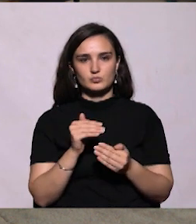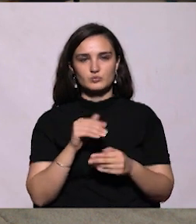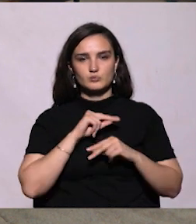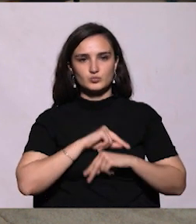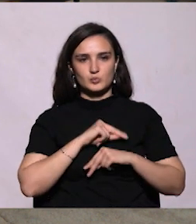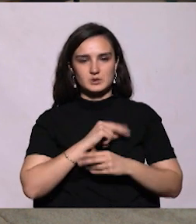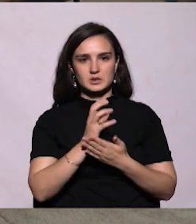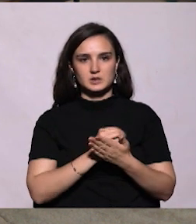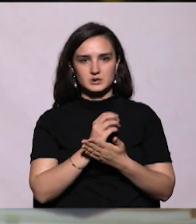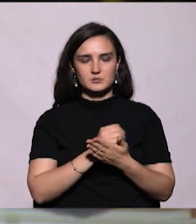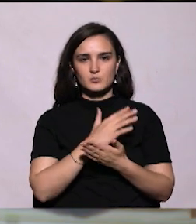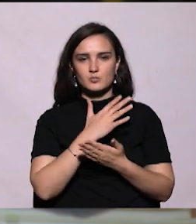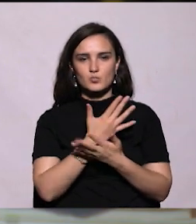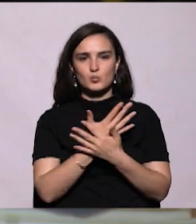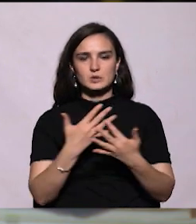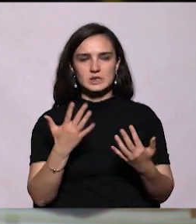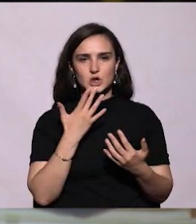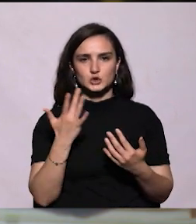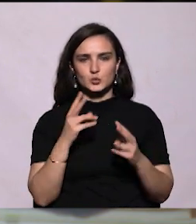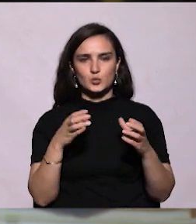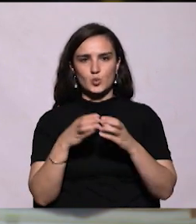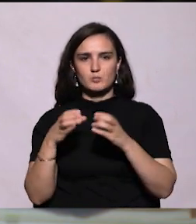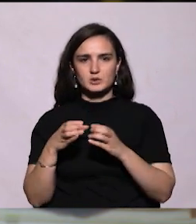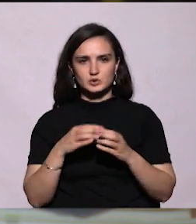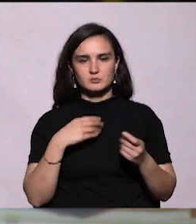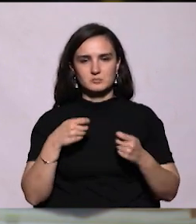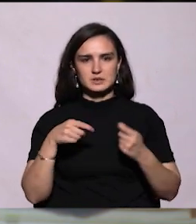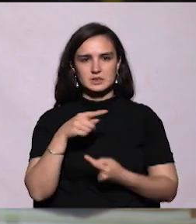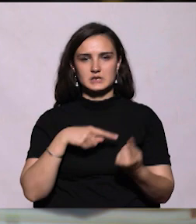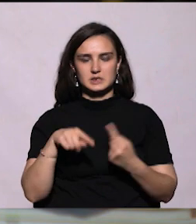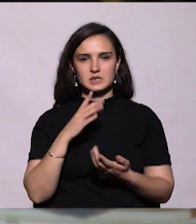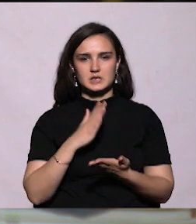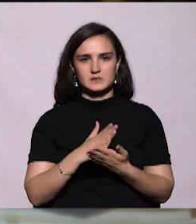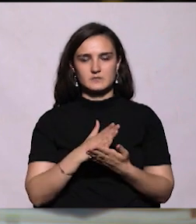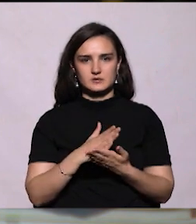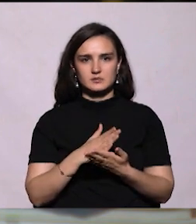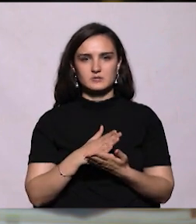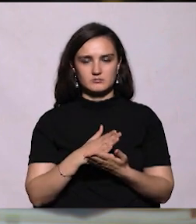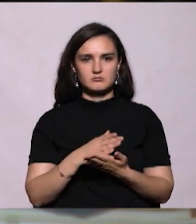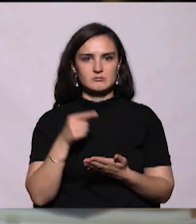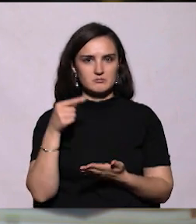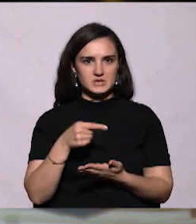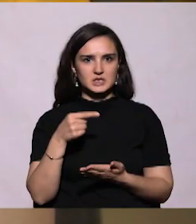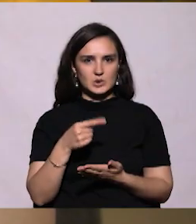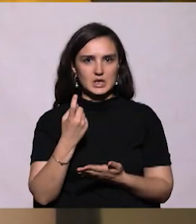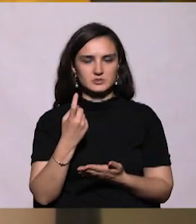while a multinational company might have a business in the hundreds or even thousands.